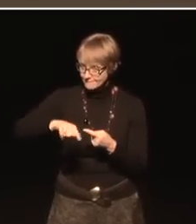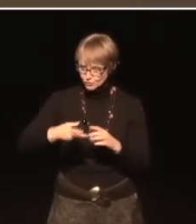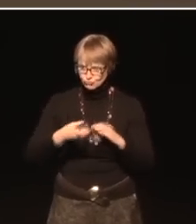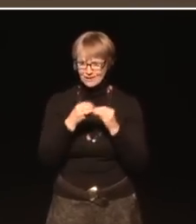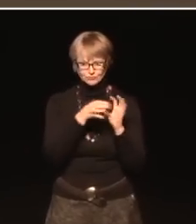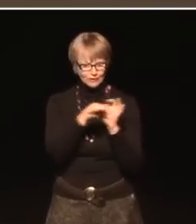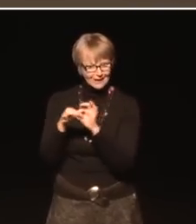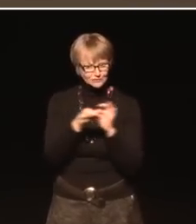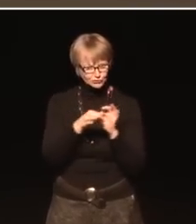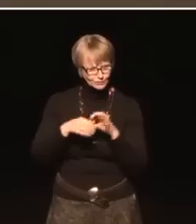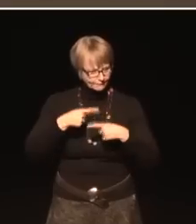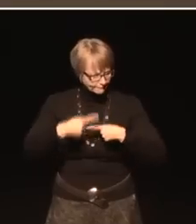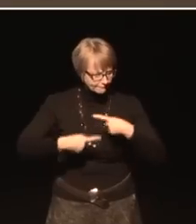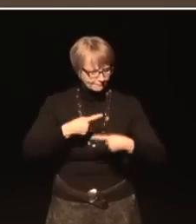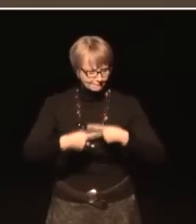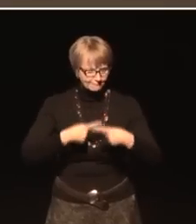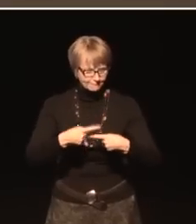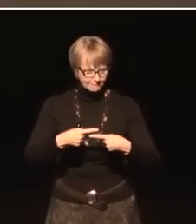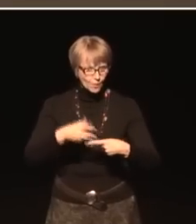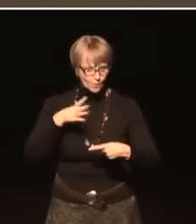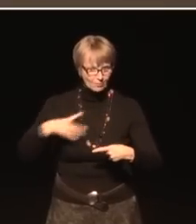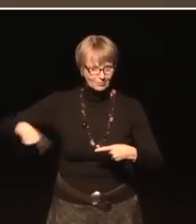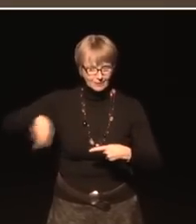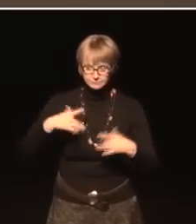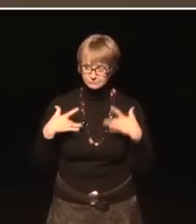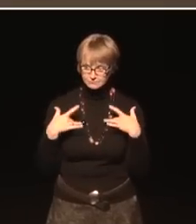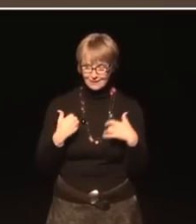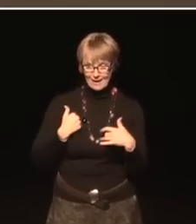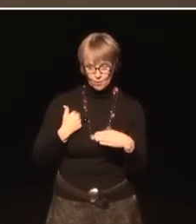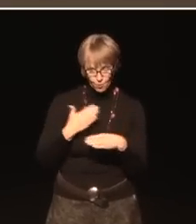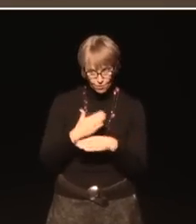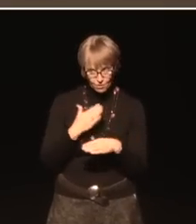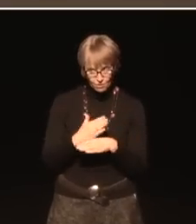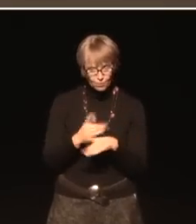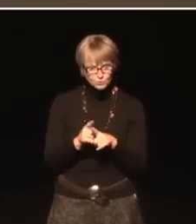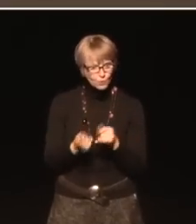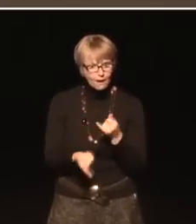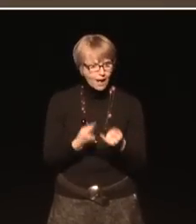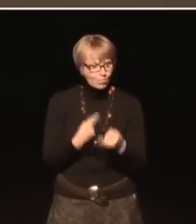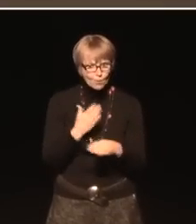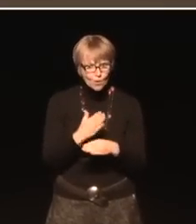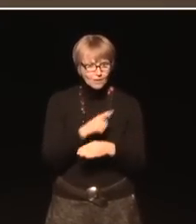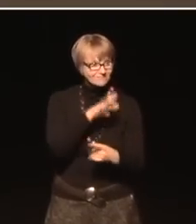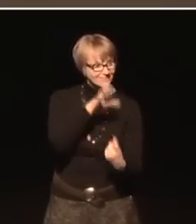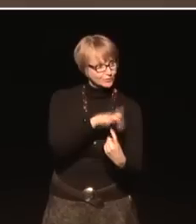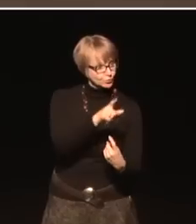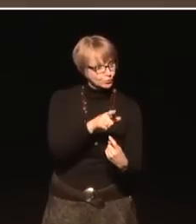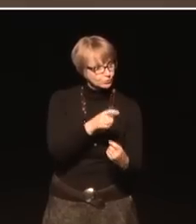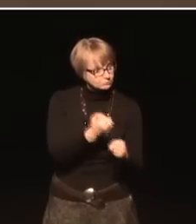them interested in the work that we are developing and also the rest of the work that the venues are